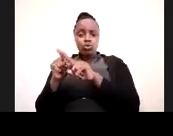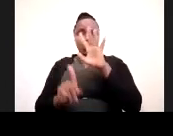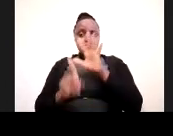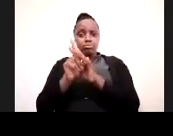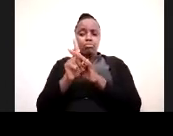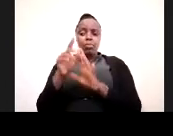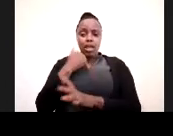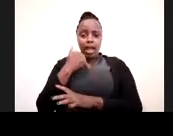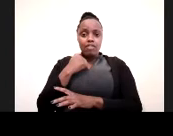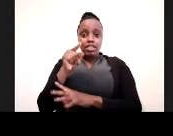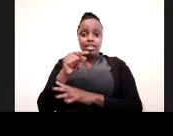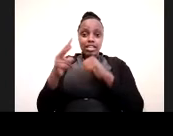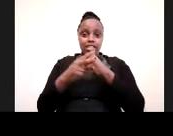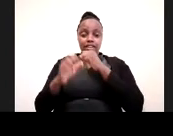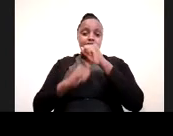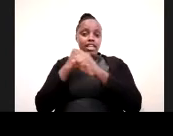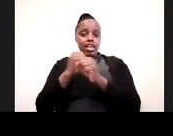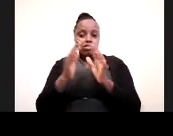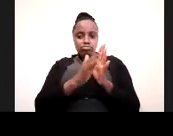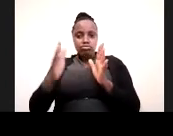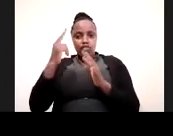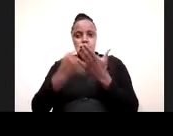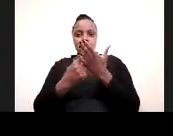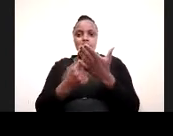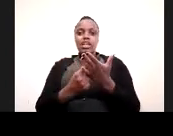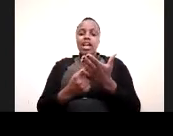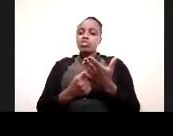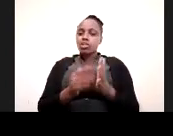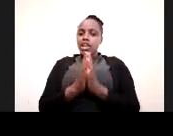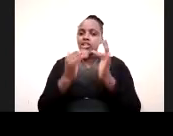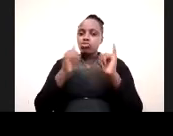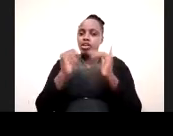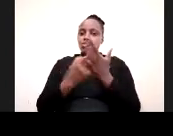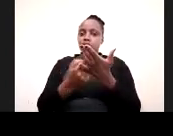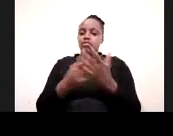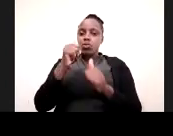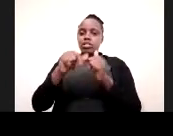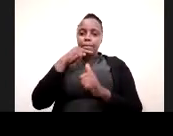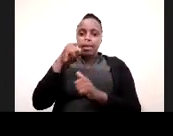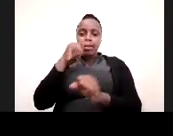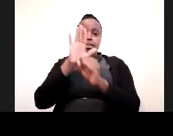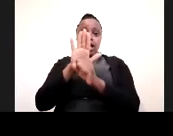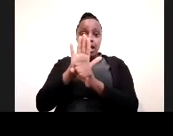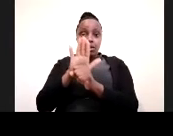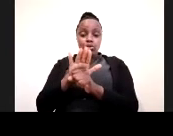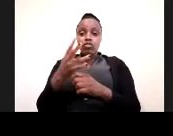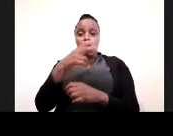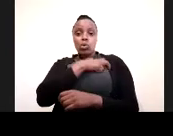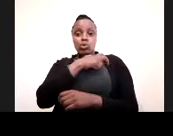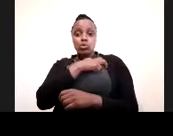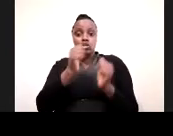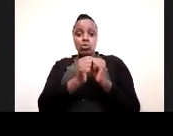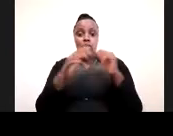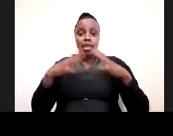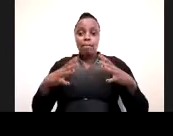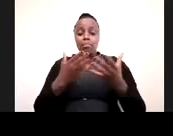you know, these 7 years or so of discussion and negotiation, and as it's been mentioned already, a lot of consultation with the public, there